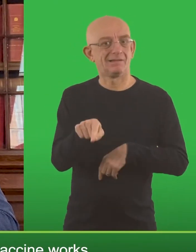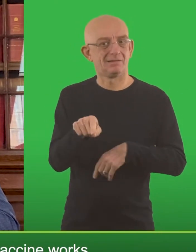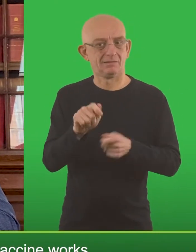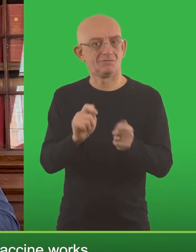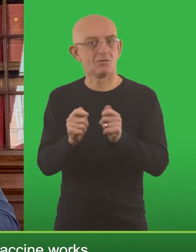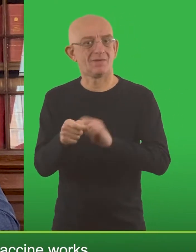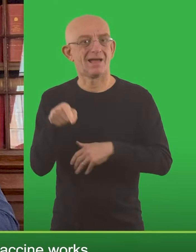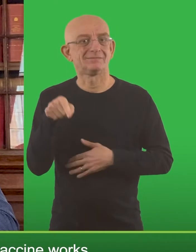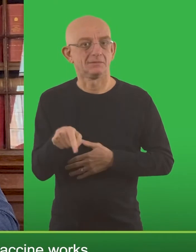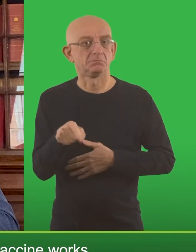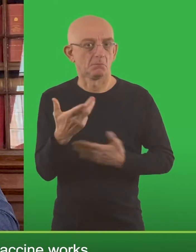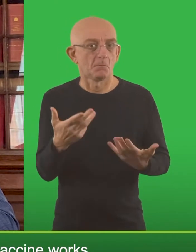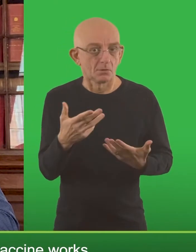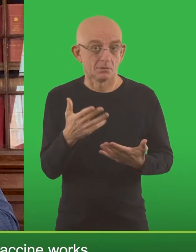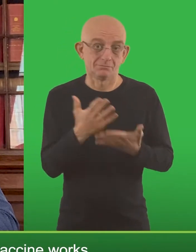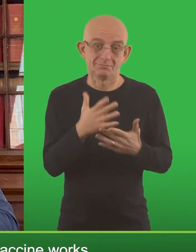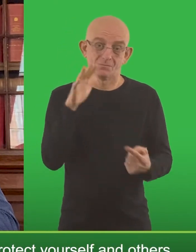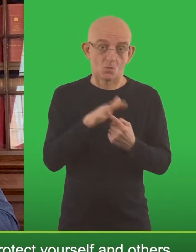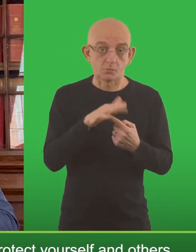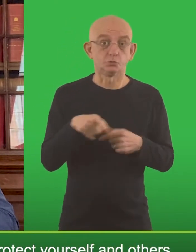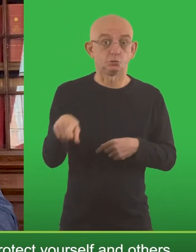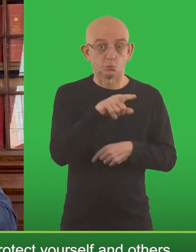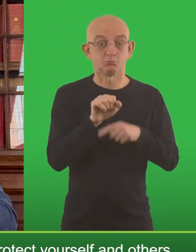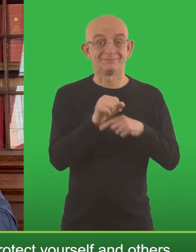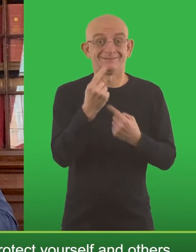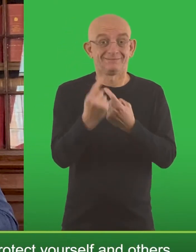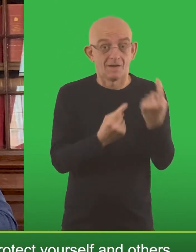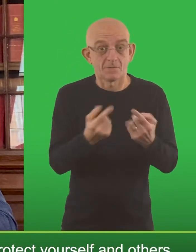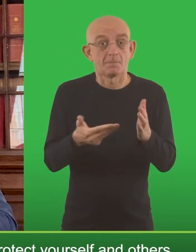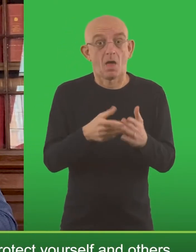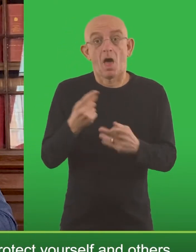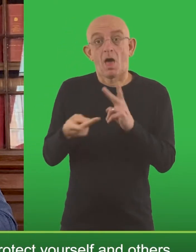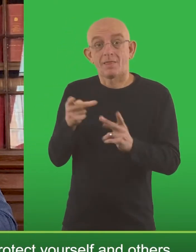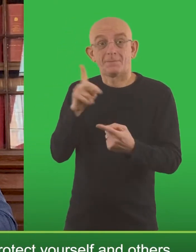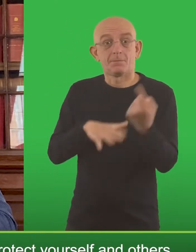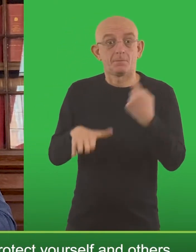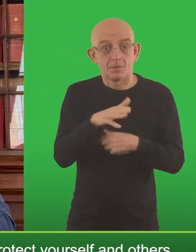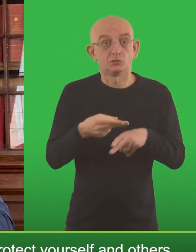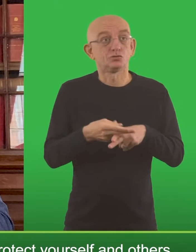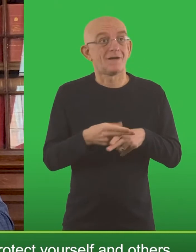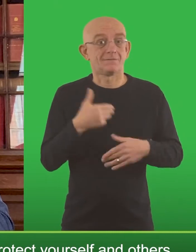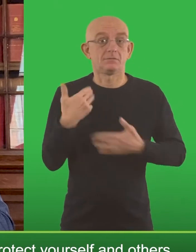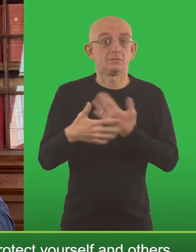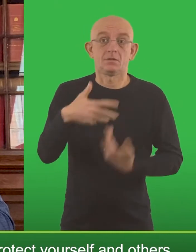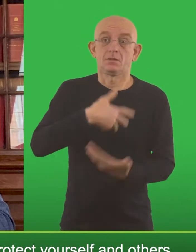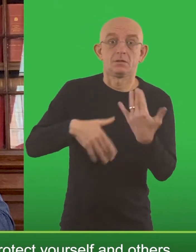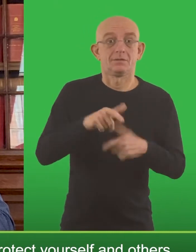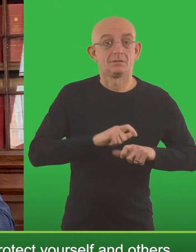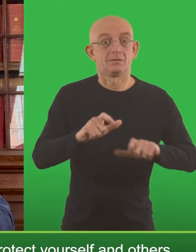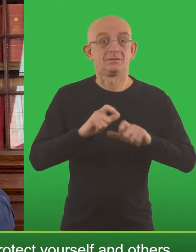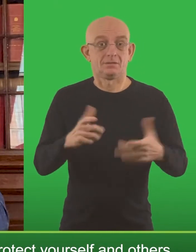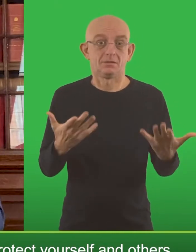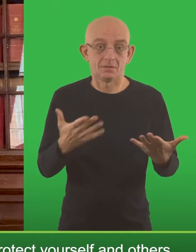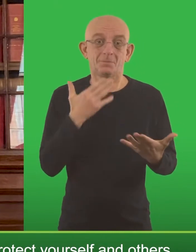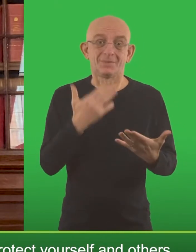against that variant of the virus. Thus it remains really important that you protect yourself and others